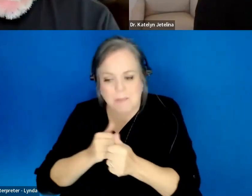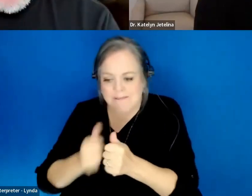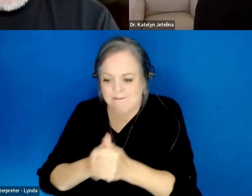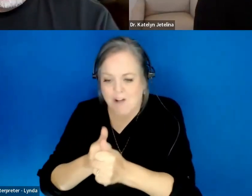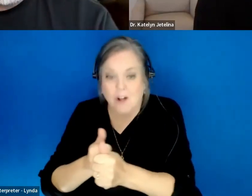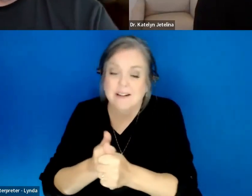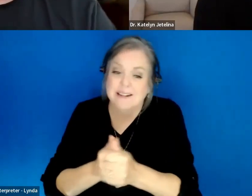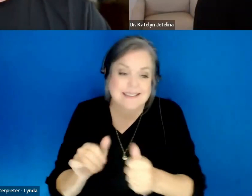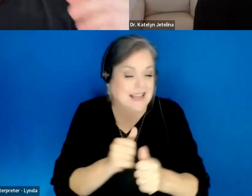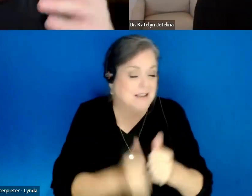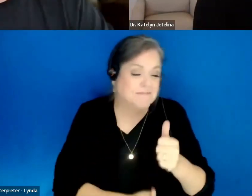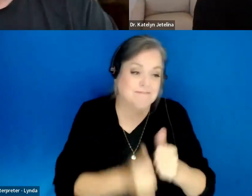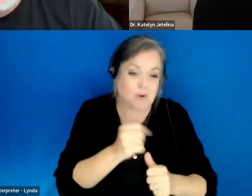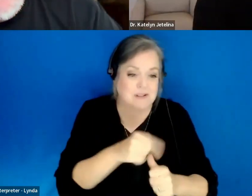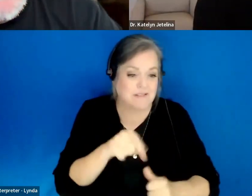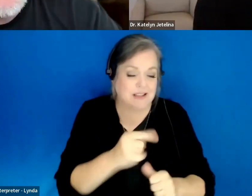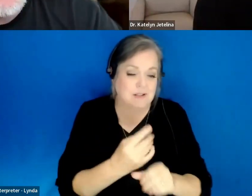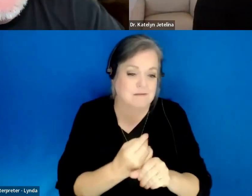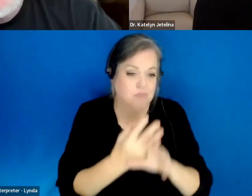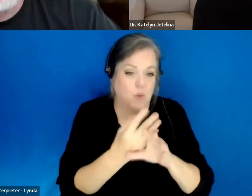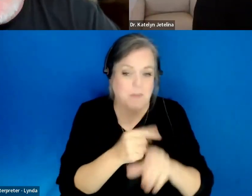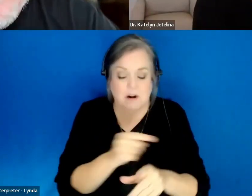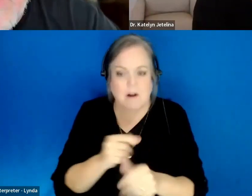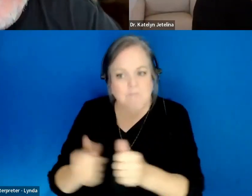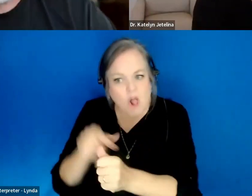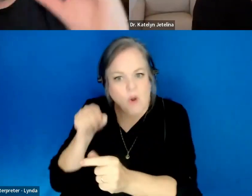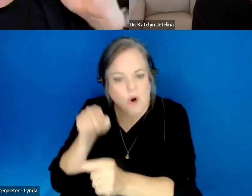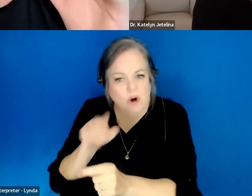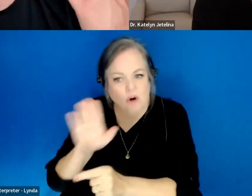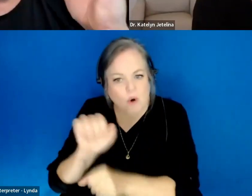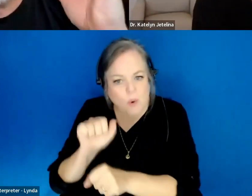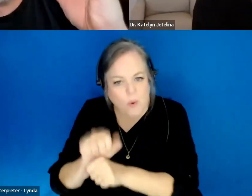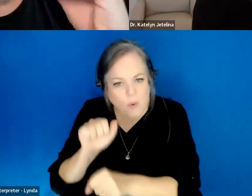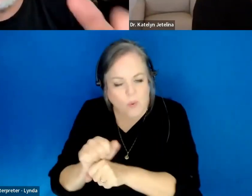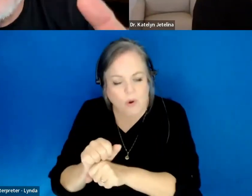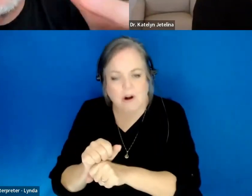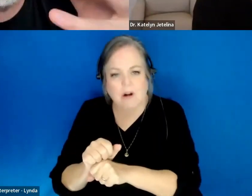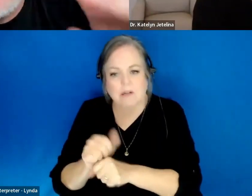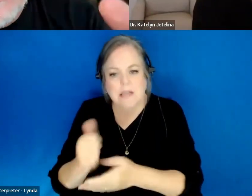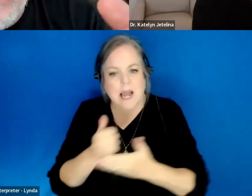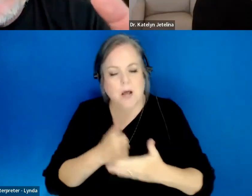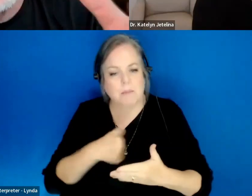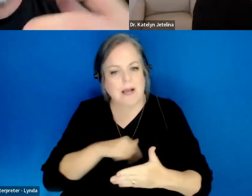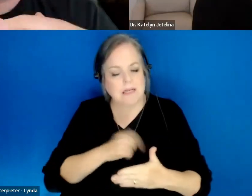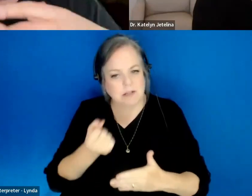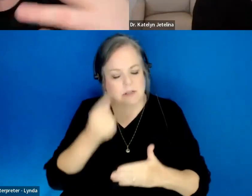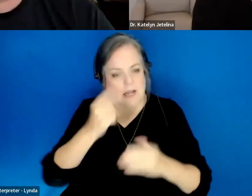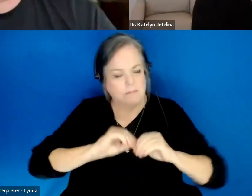this webinar follows her in terms of her work to help us understand in plain, clear